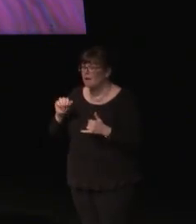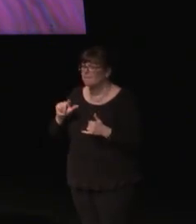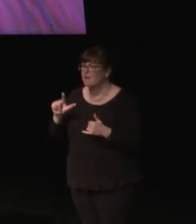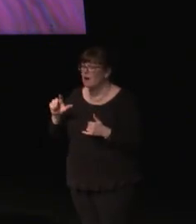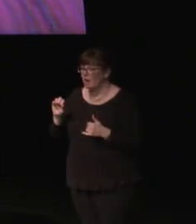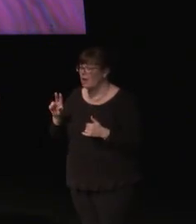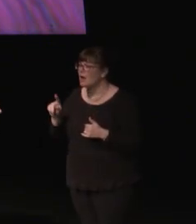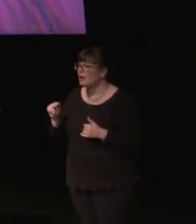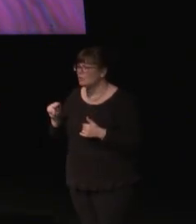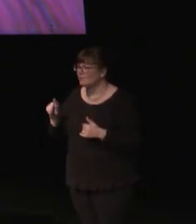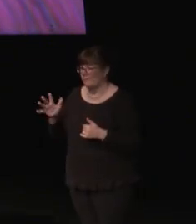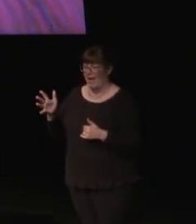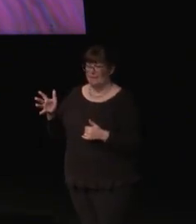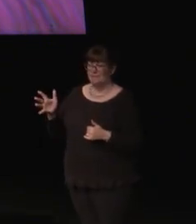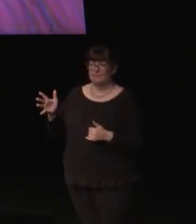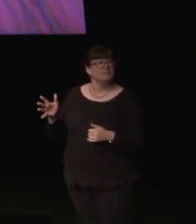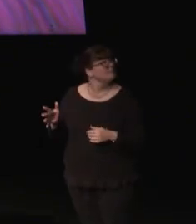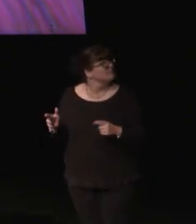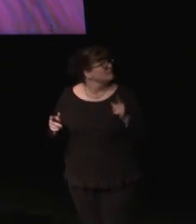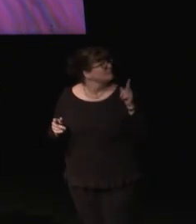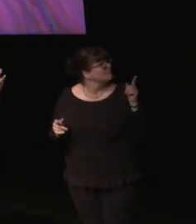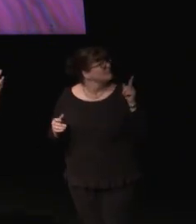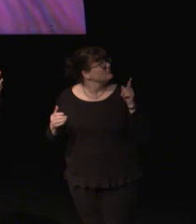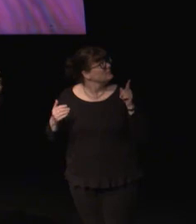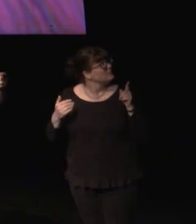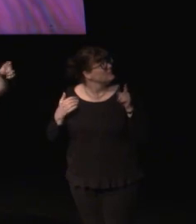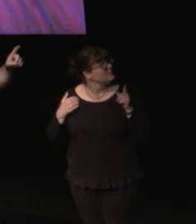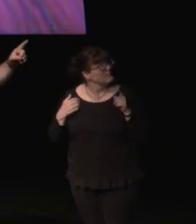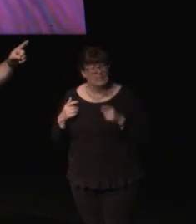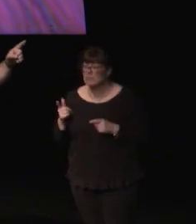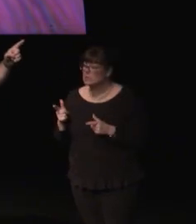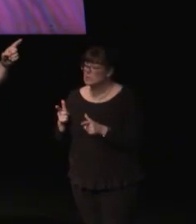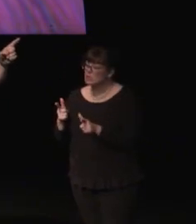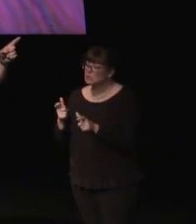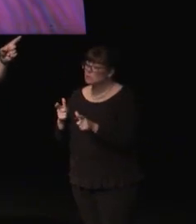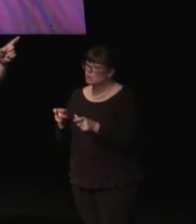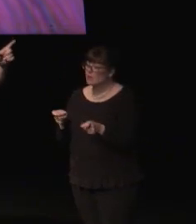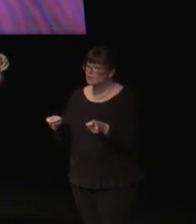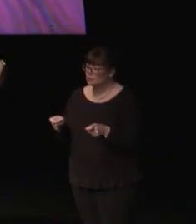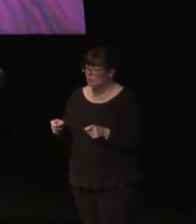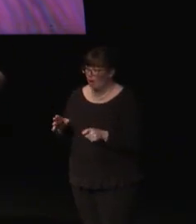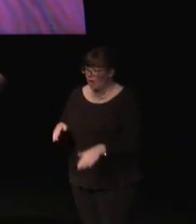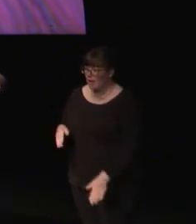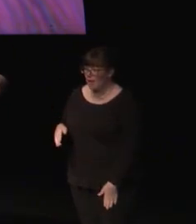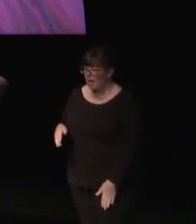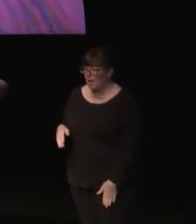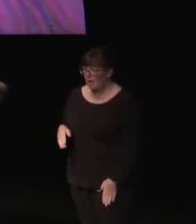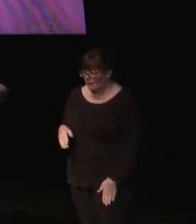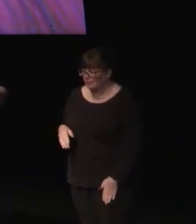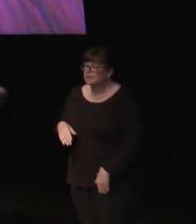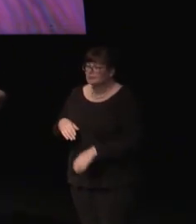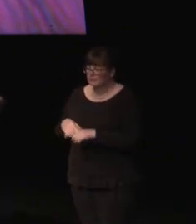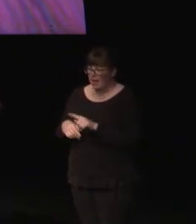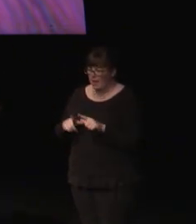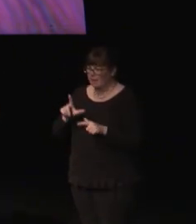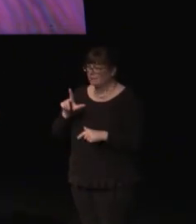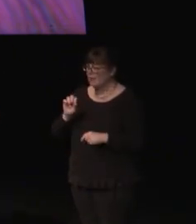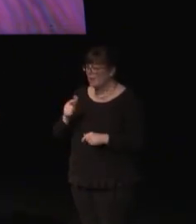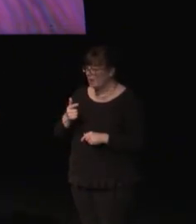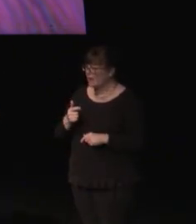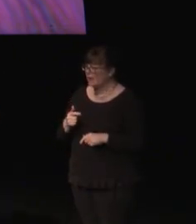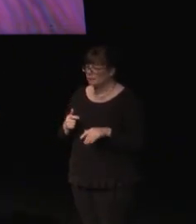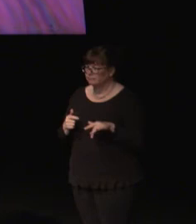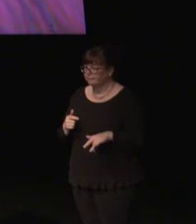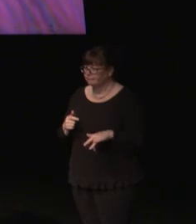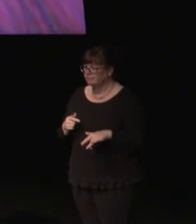Fallout 5, and he's got his sprint control on his leg. There's a switch on his left leg, and he's got